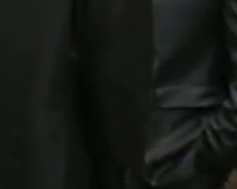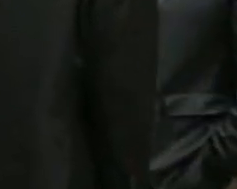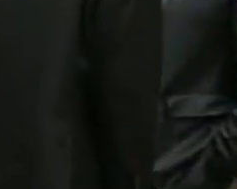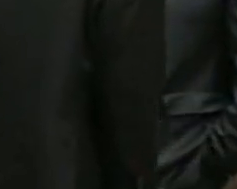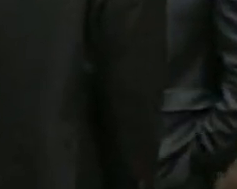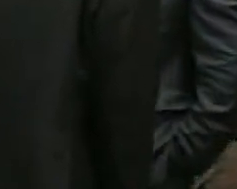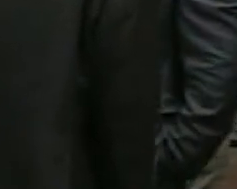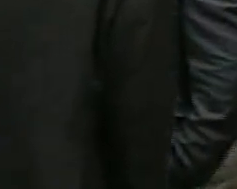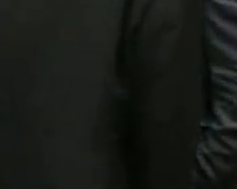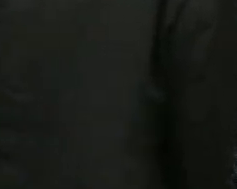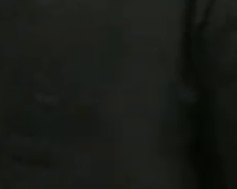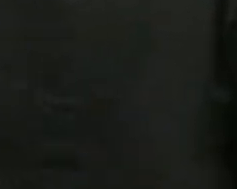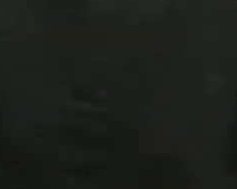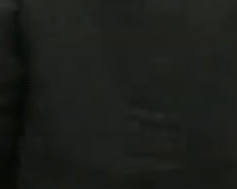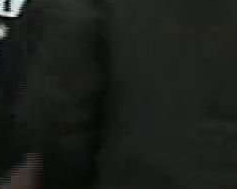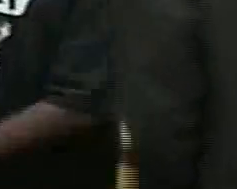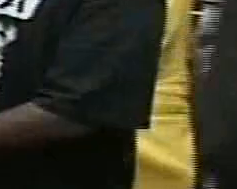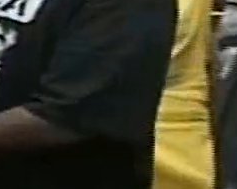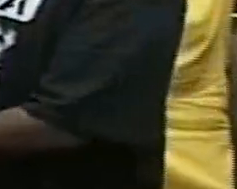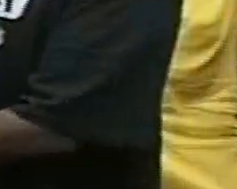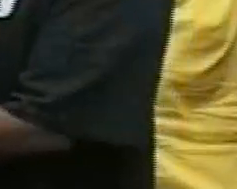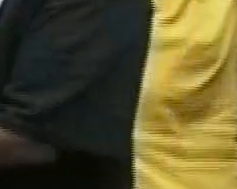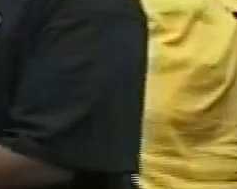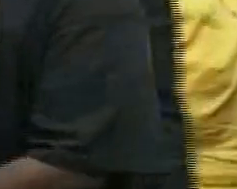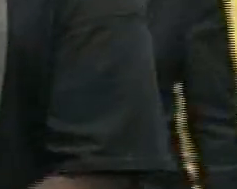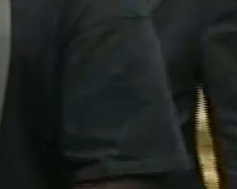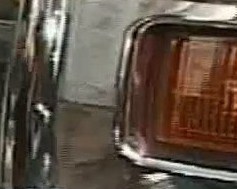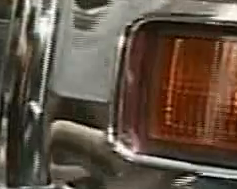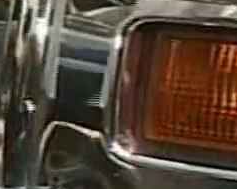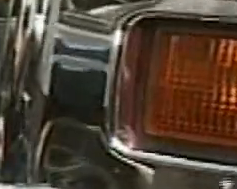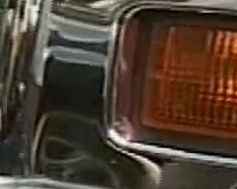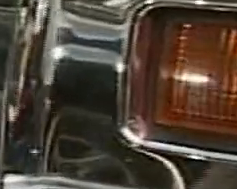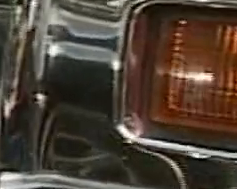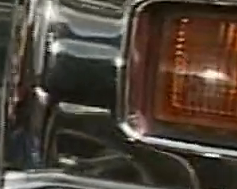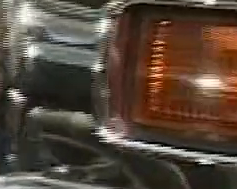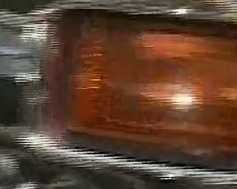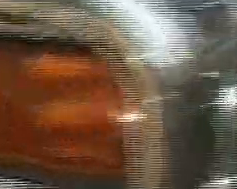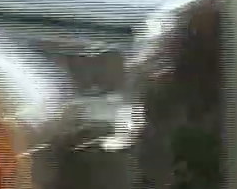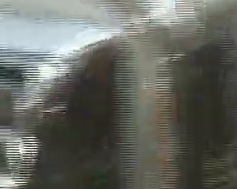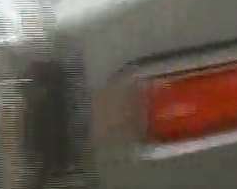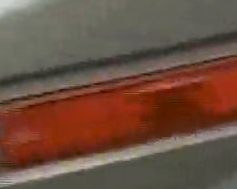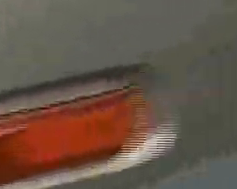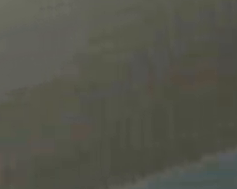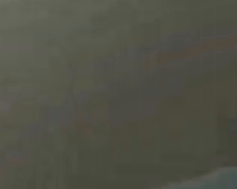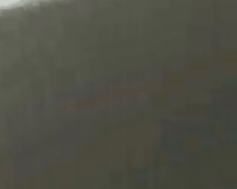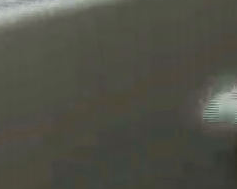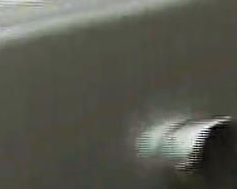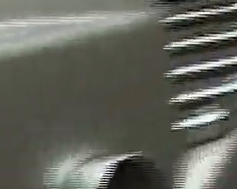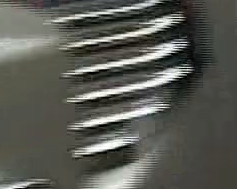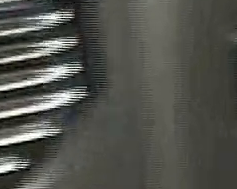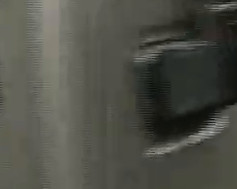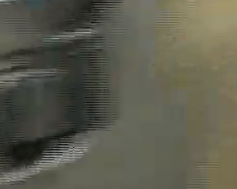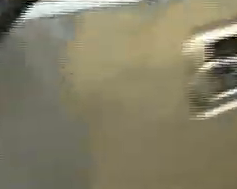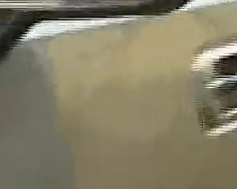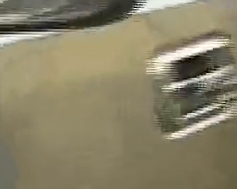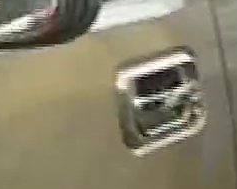misdemeanors, but this latest incident perhaps bringing to the fore the struggle within the society between the conservatives and the liberals.